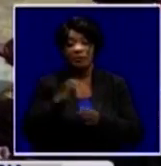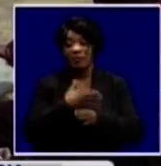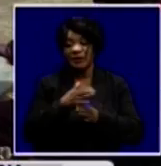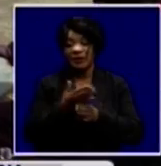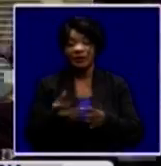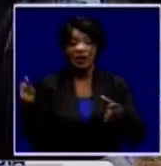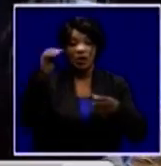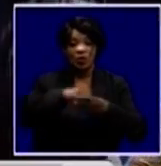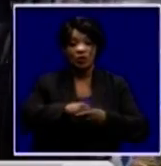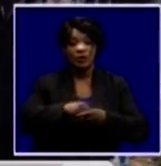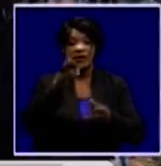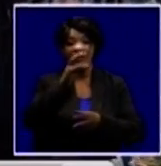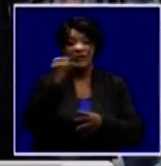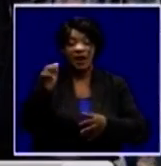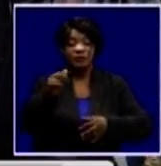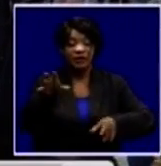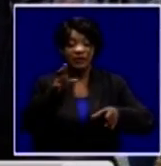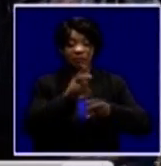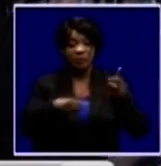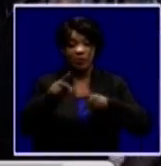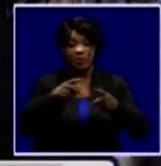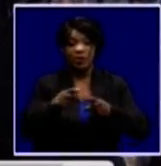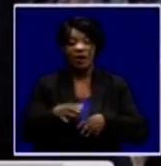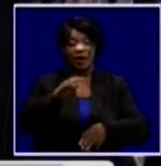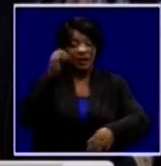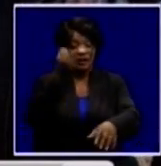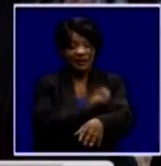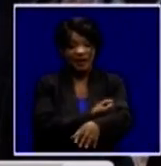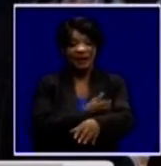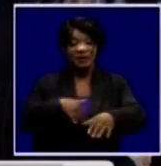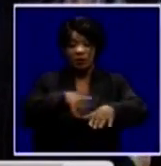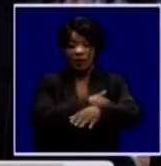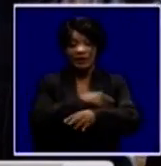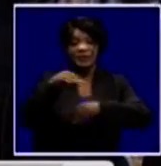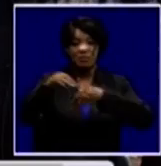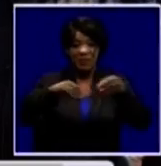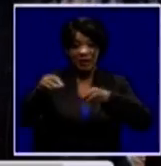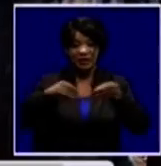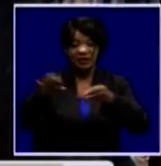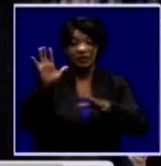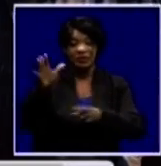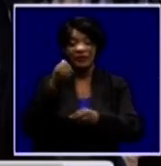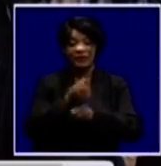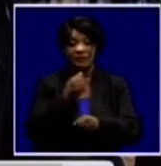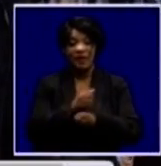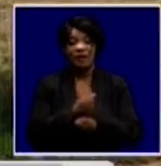with his wife managing finances, and son Chikumbuso, a graduate of agriculture, also offering his